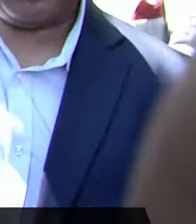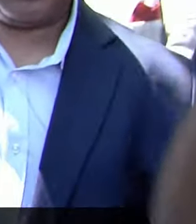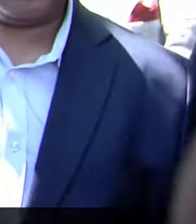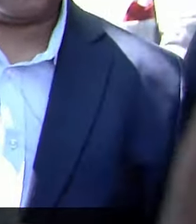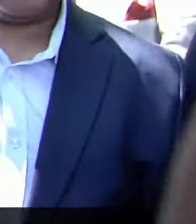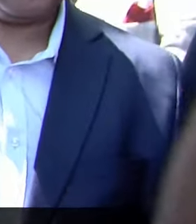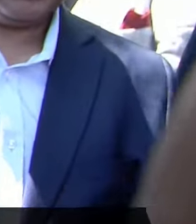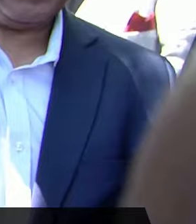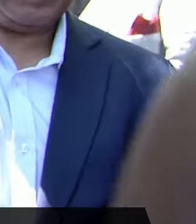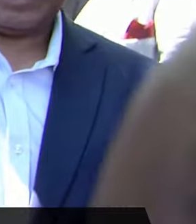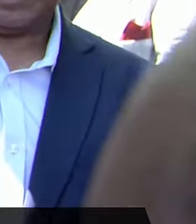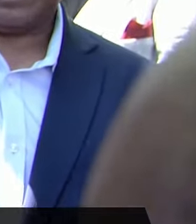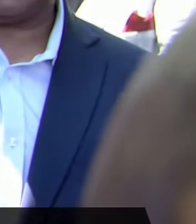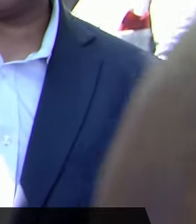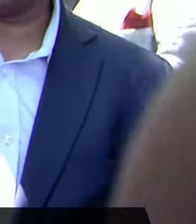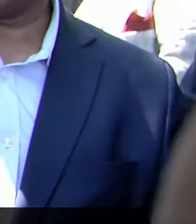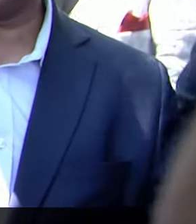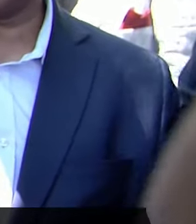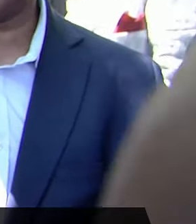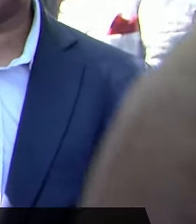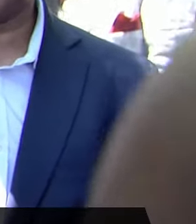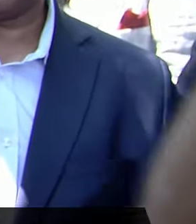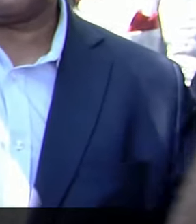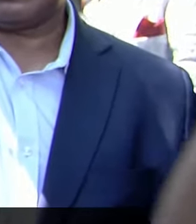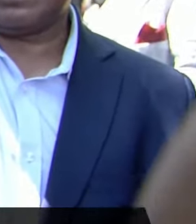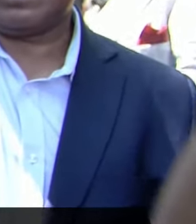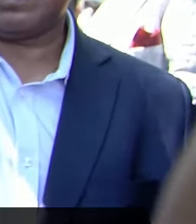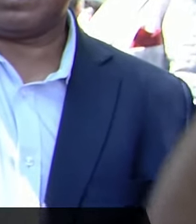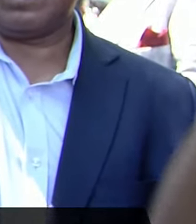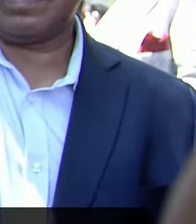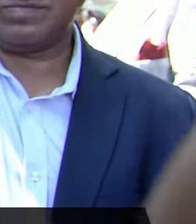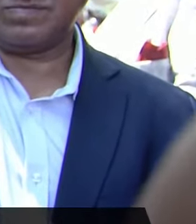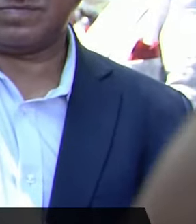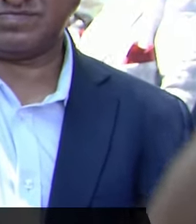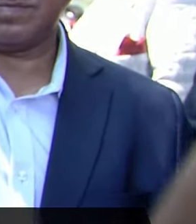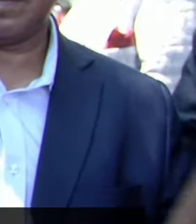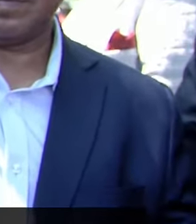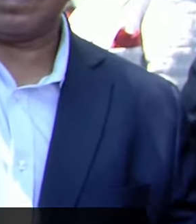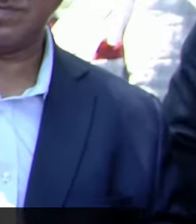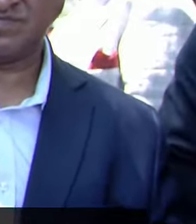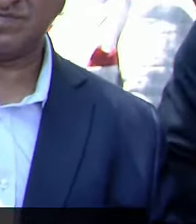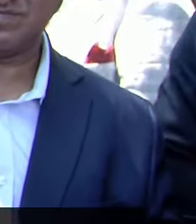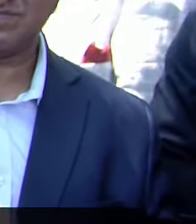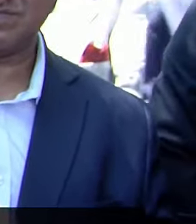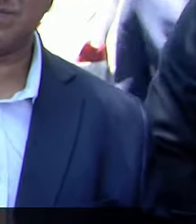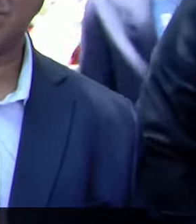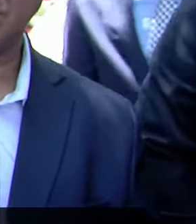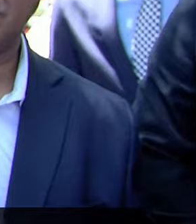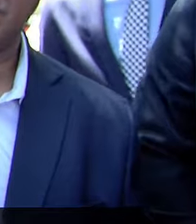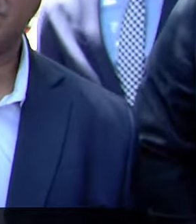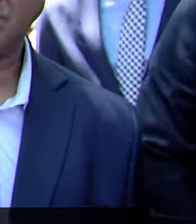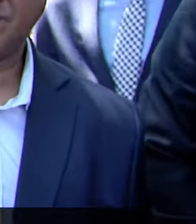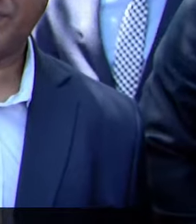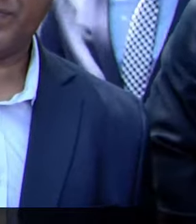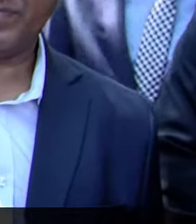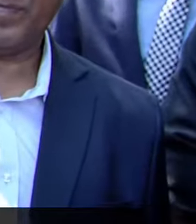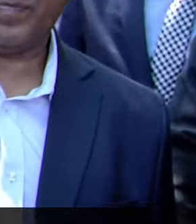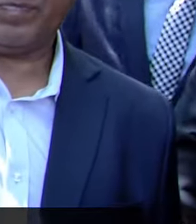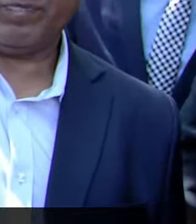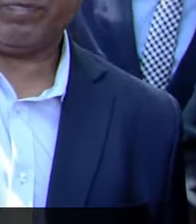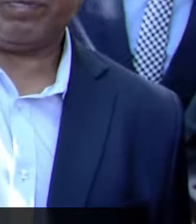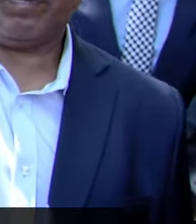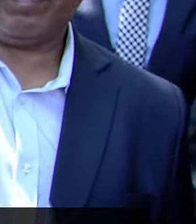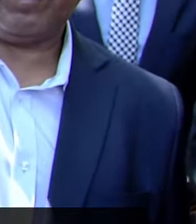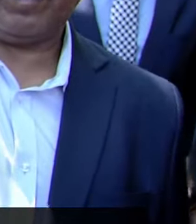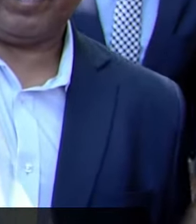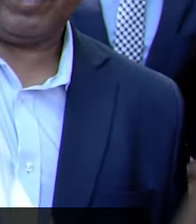for your time. I know it's a very difficult for you, as you have said, your friend, your colleague, your brother. Oh, yeah. Yes, no, it's...